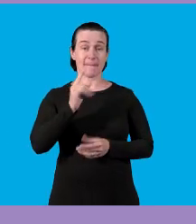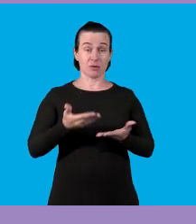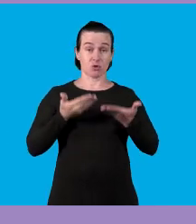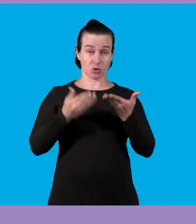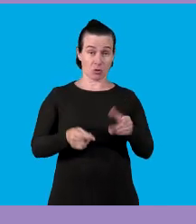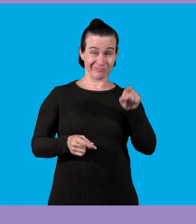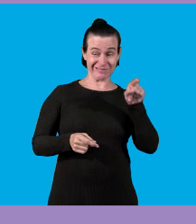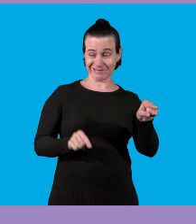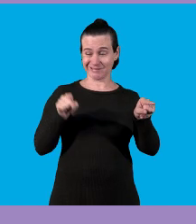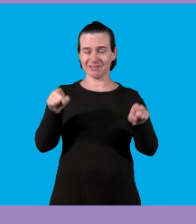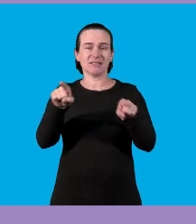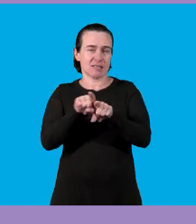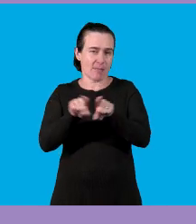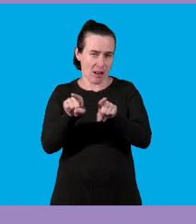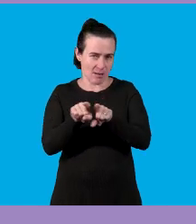to FGHJ